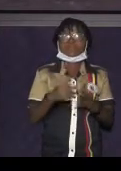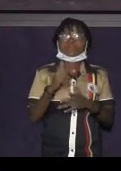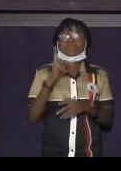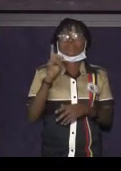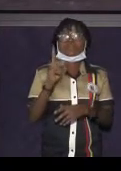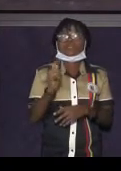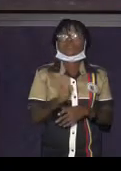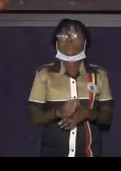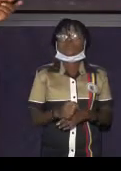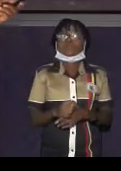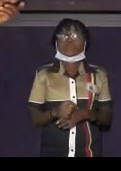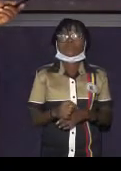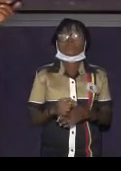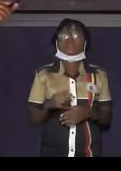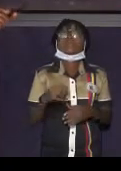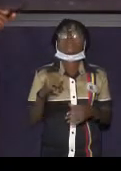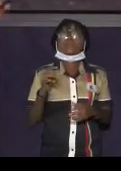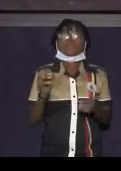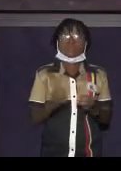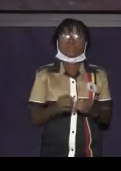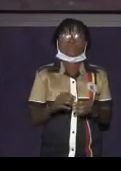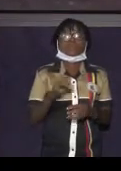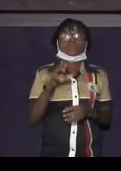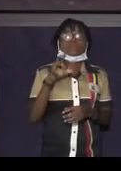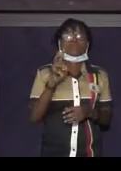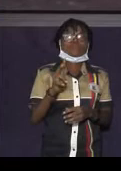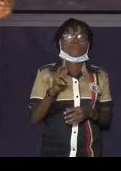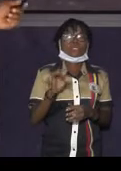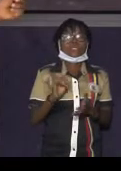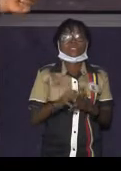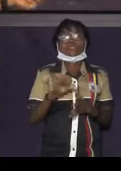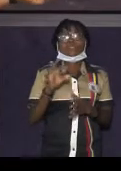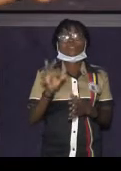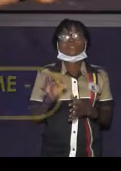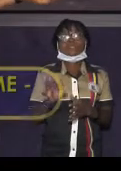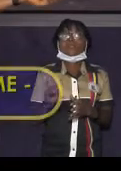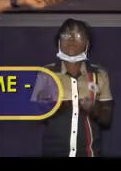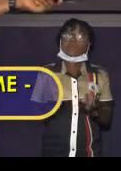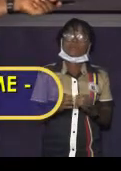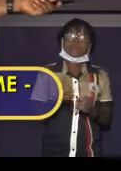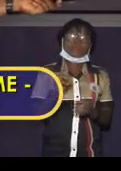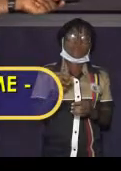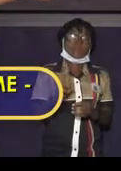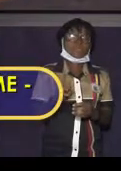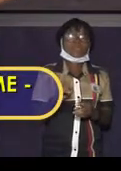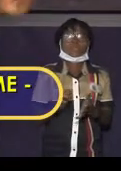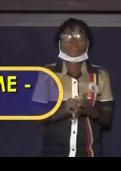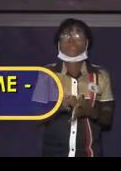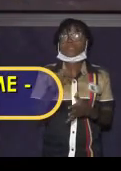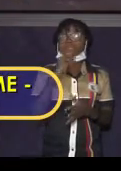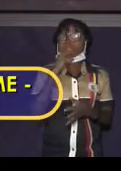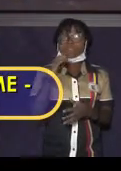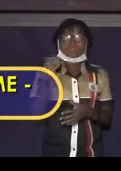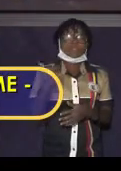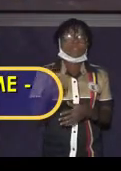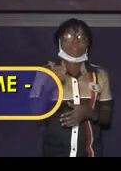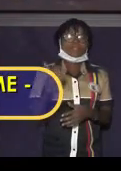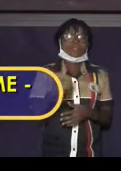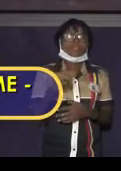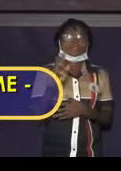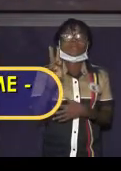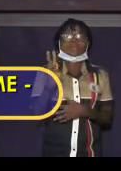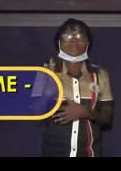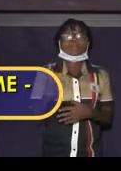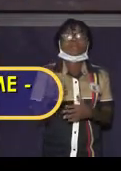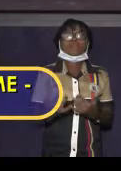3k, 7k. 7k plus 2k, that is 9k. 9k plus 1k, that is 10k.